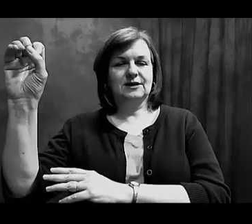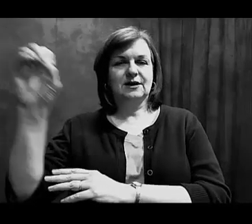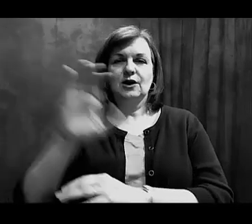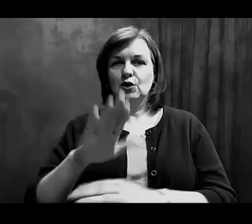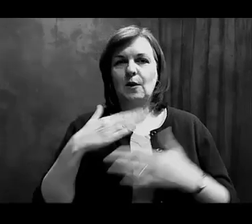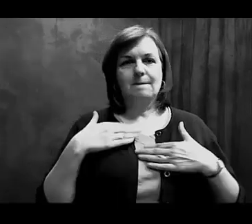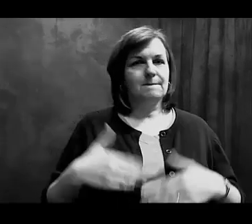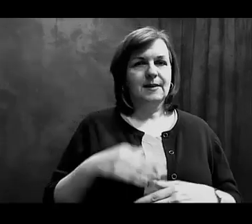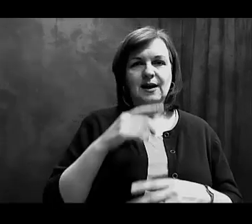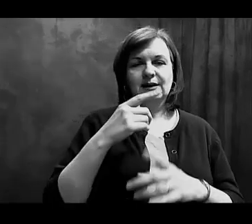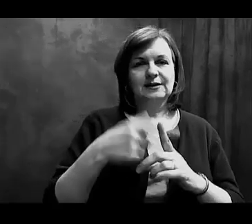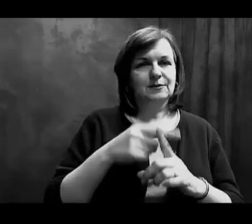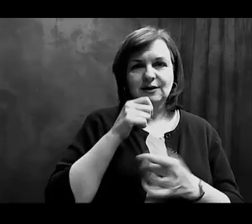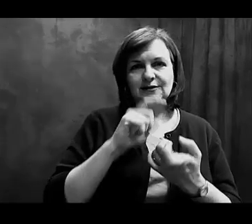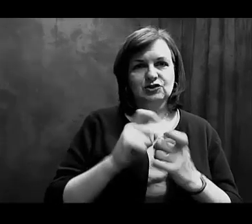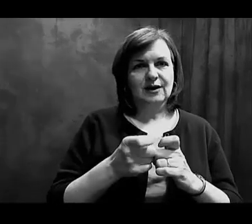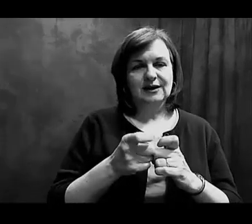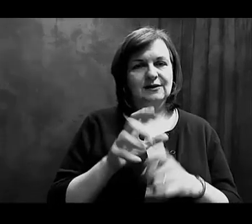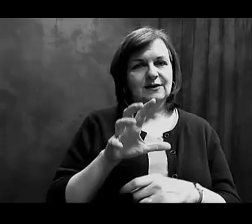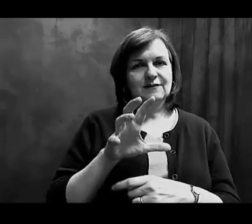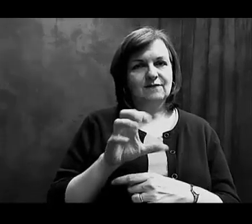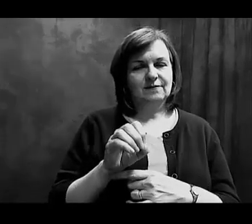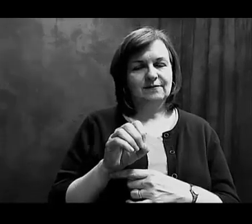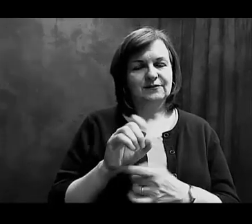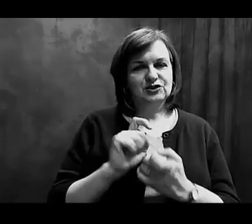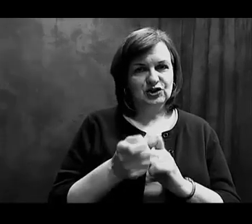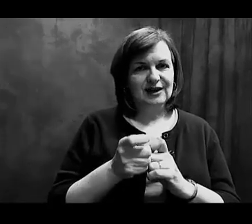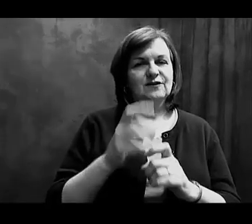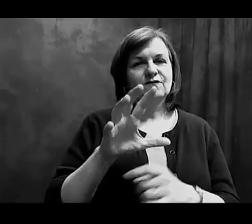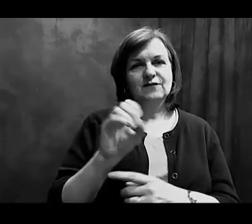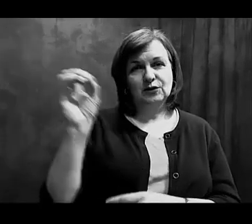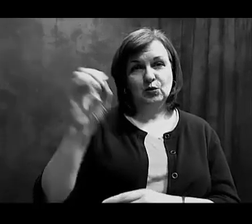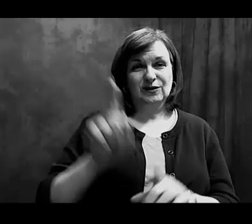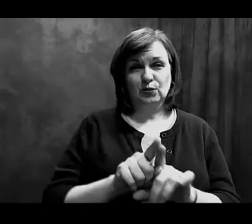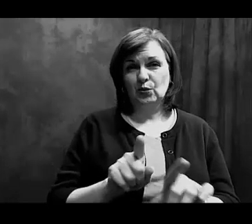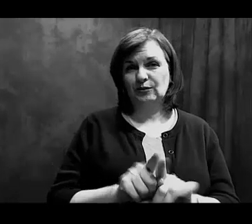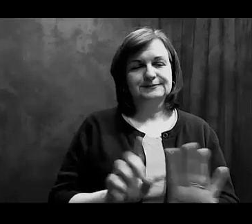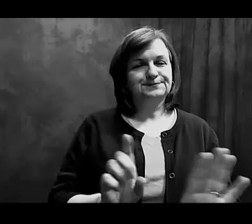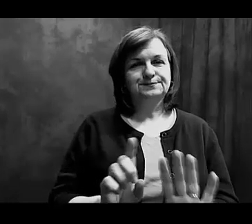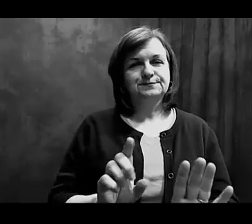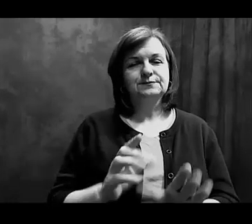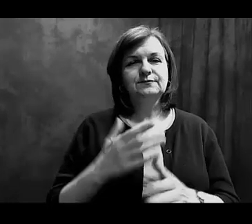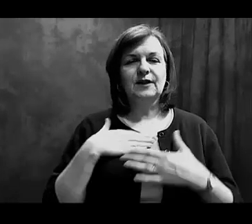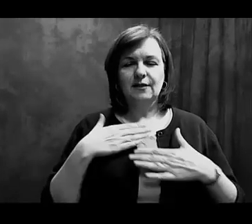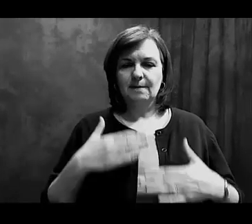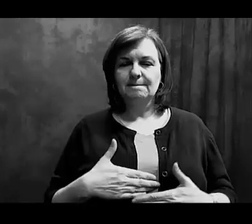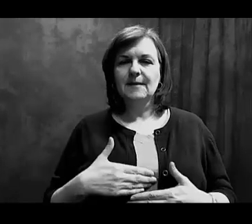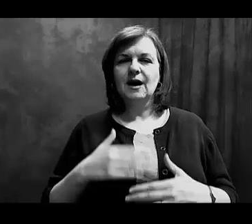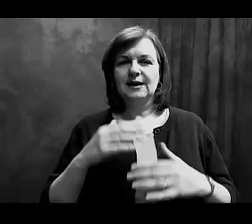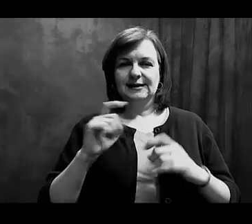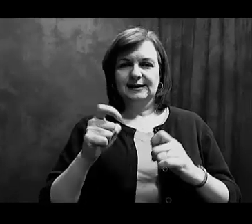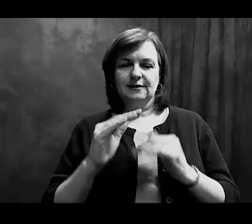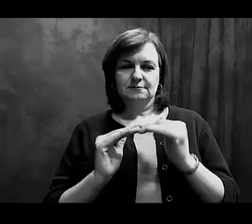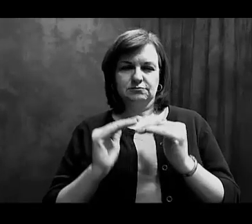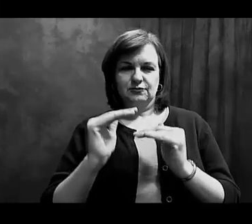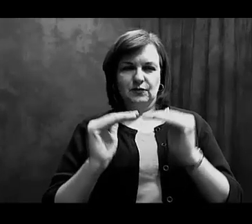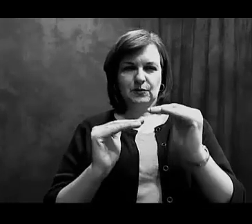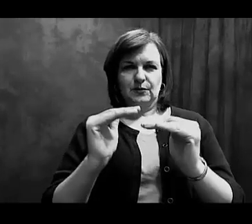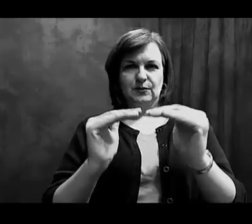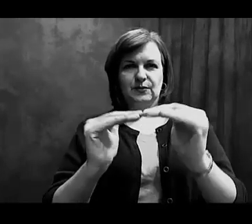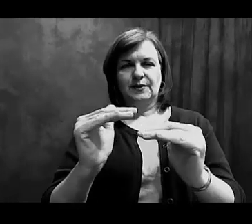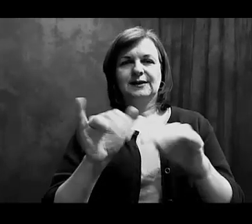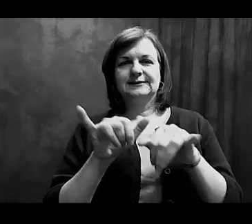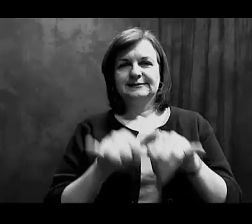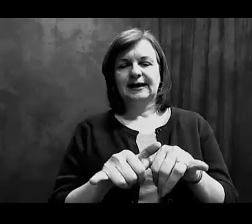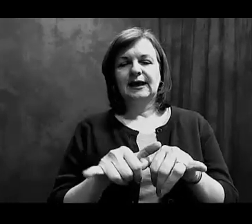in a given day, that your body temperature isn't trying to fluctuate 50 degrees as well. Okay? So we have to make sure that